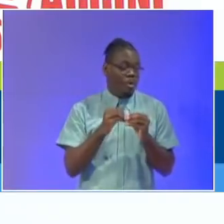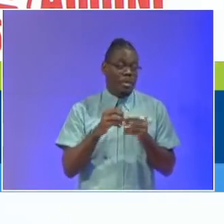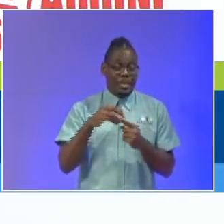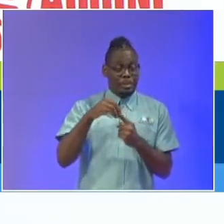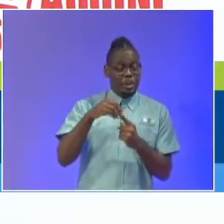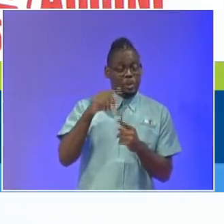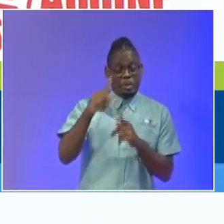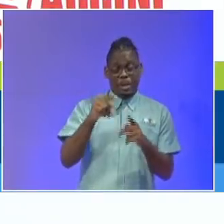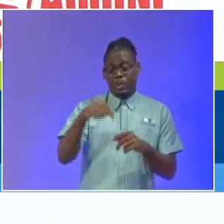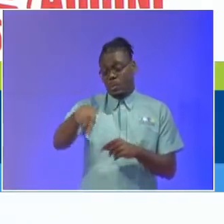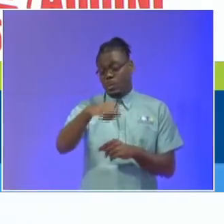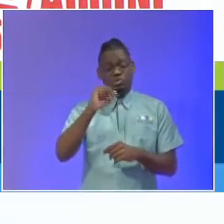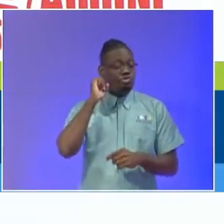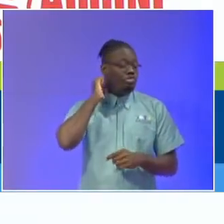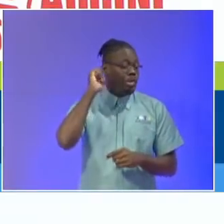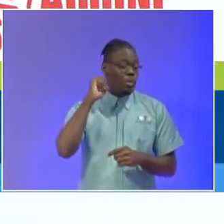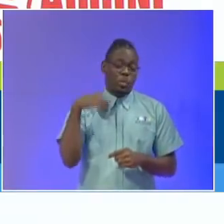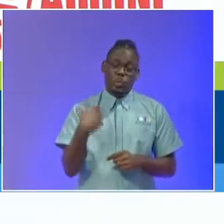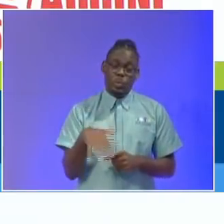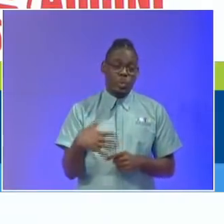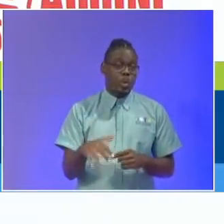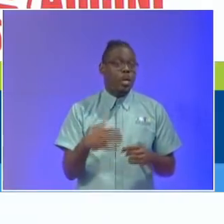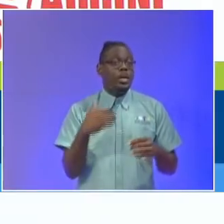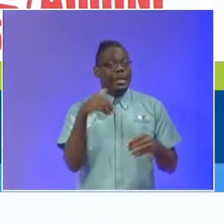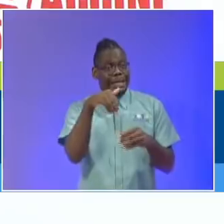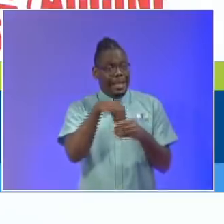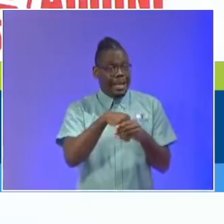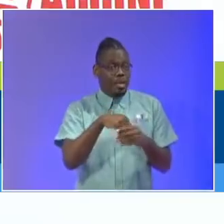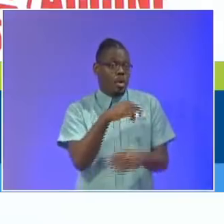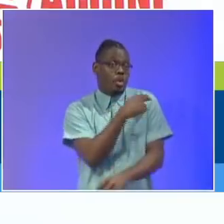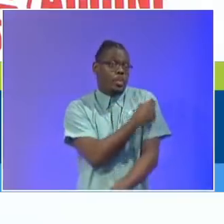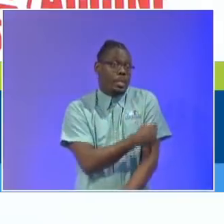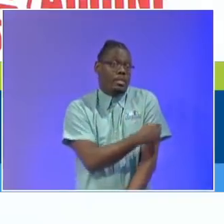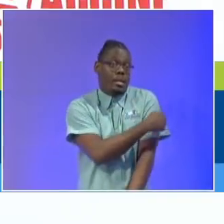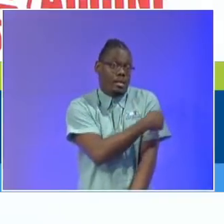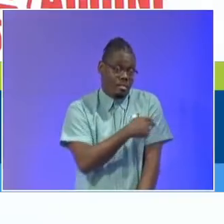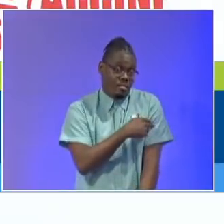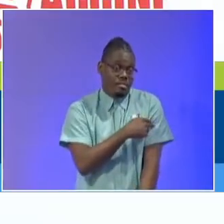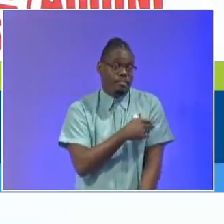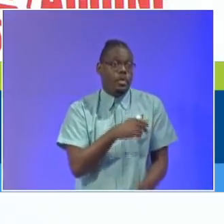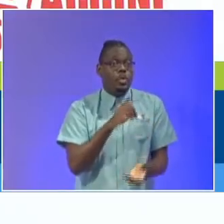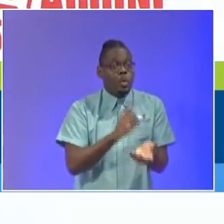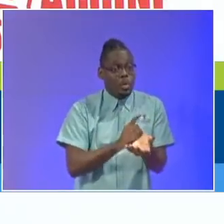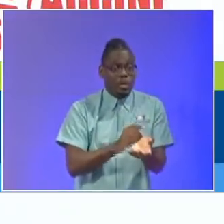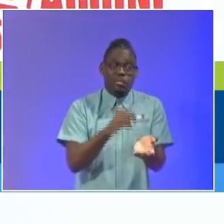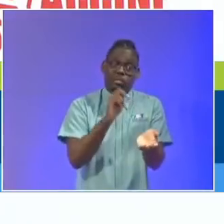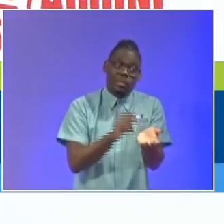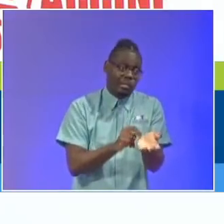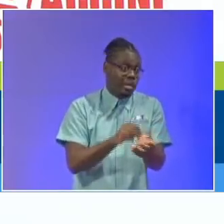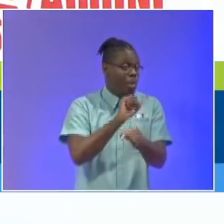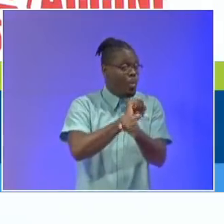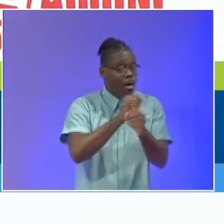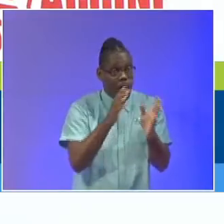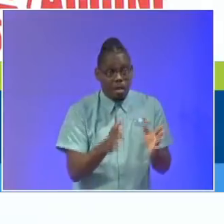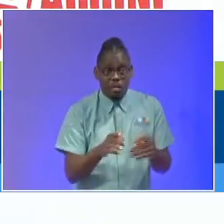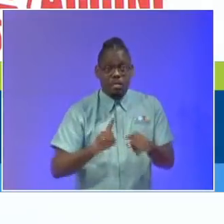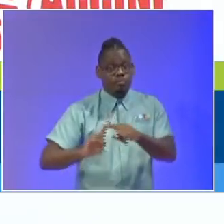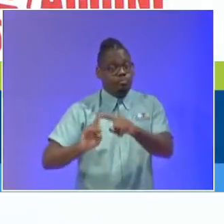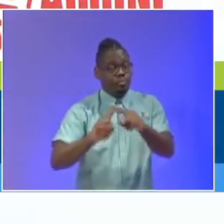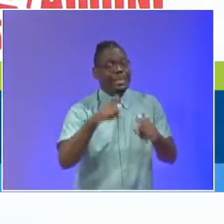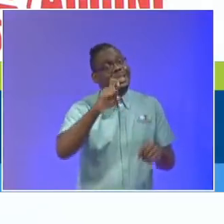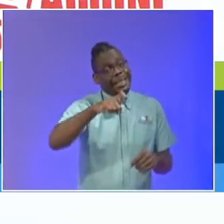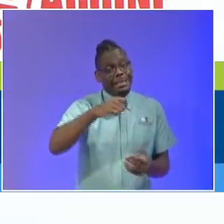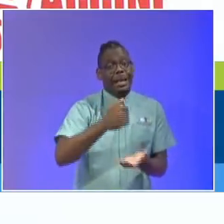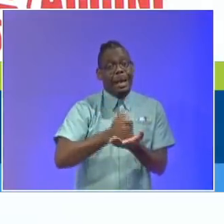The Ministry of Health, via the RHAs, not only expanded, multiplied,